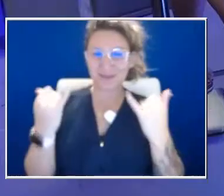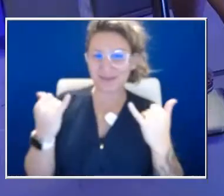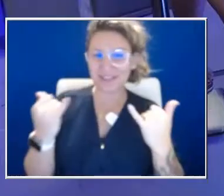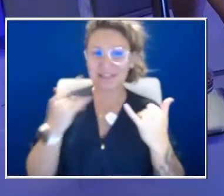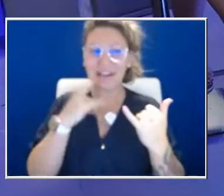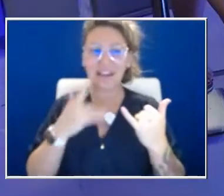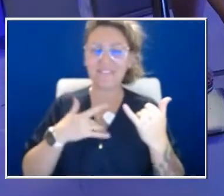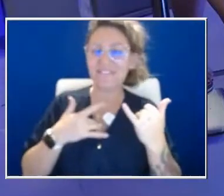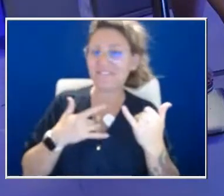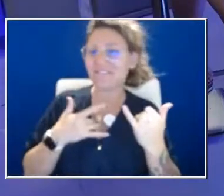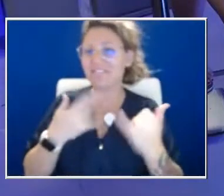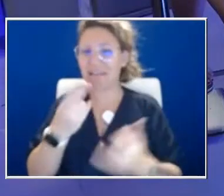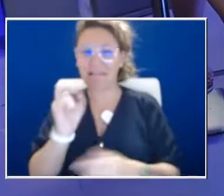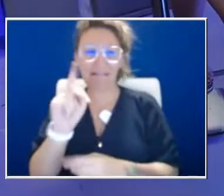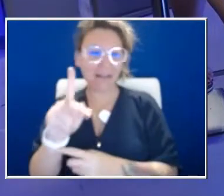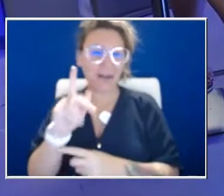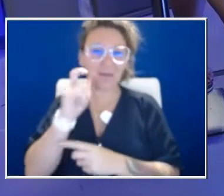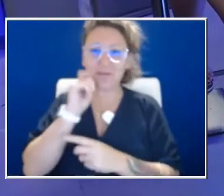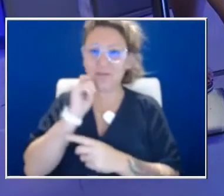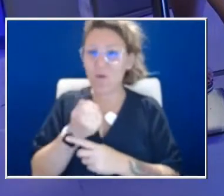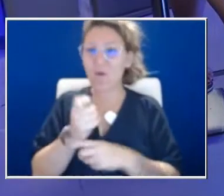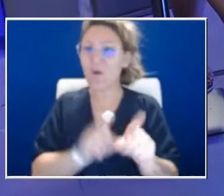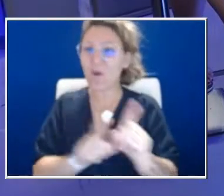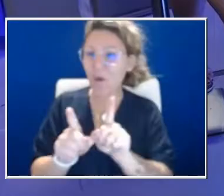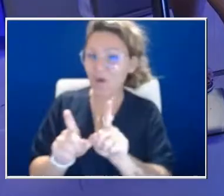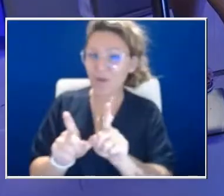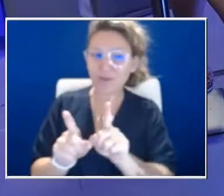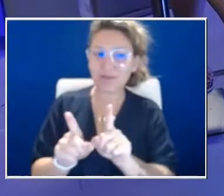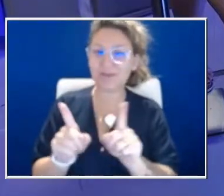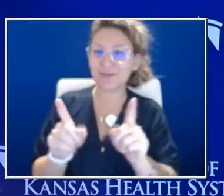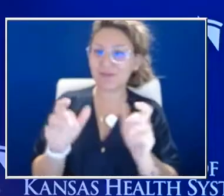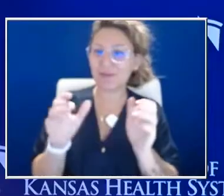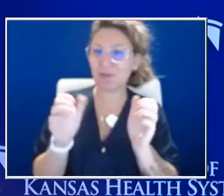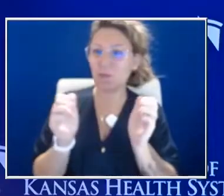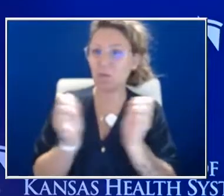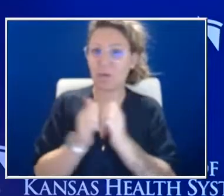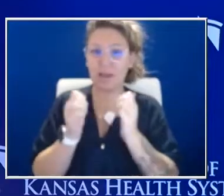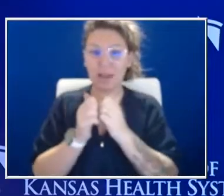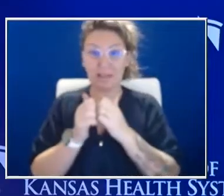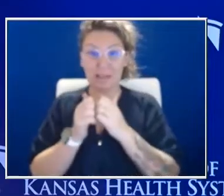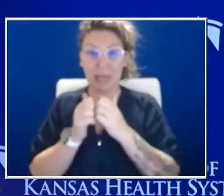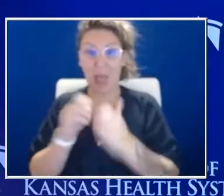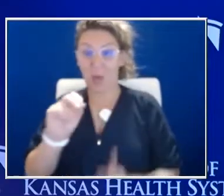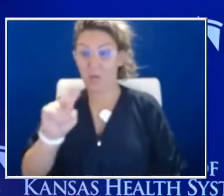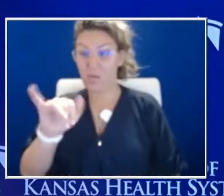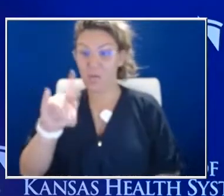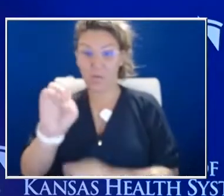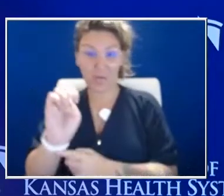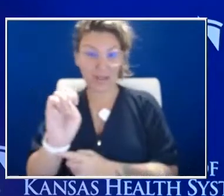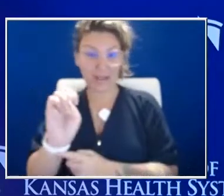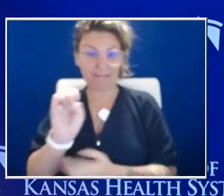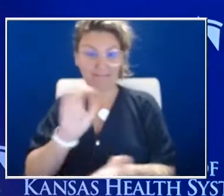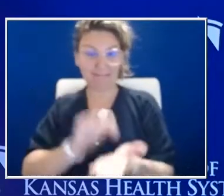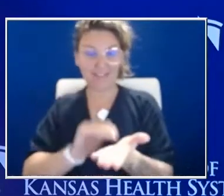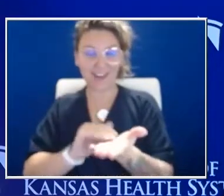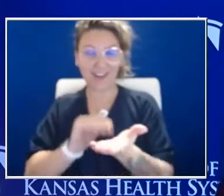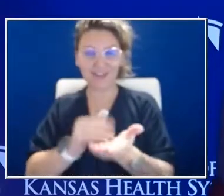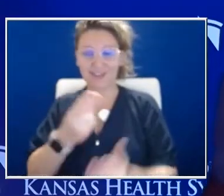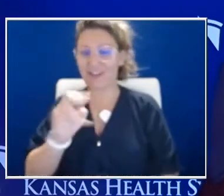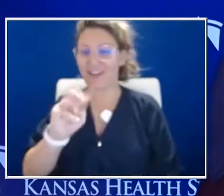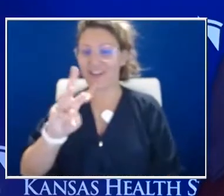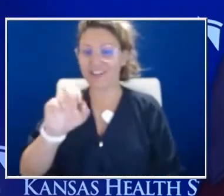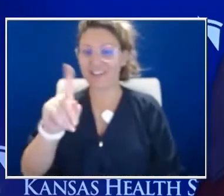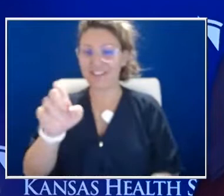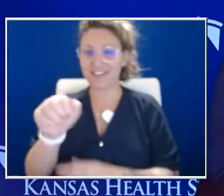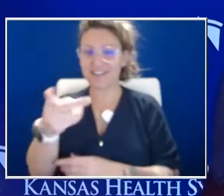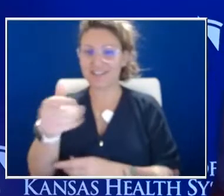Okay, also hip and cool, and in a very, very tight onesie today is Dr. Hawkinson. Hello, good morning. Hi, how's it going? You don't even have a place to